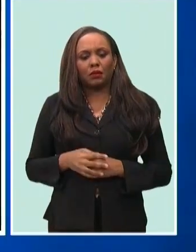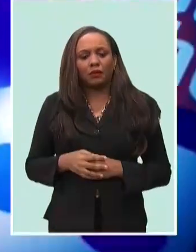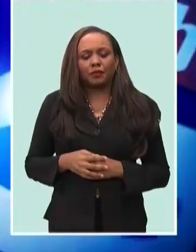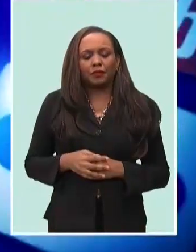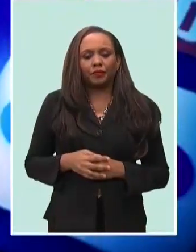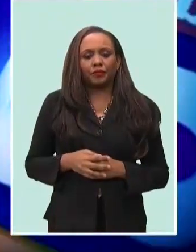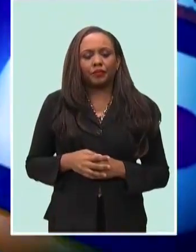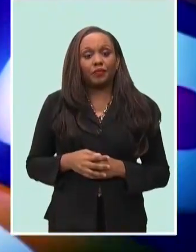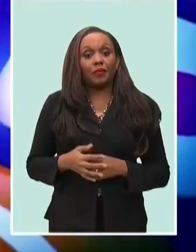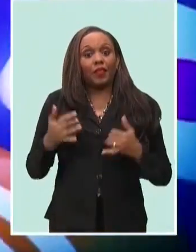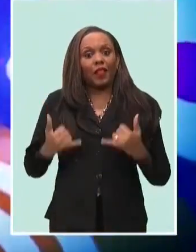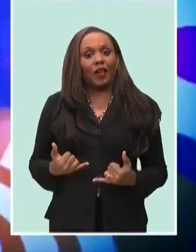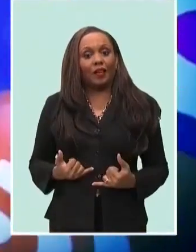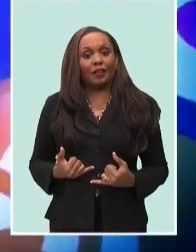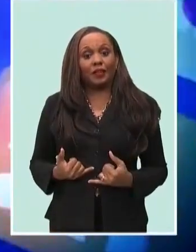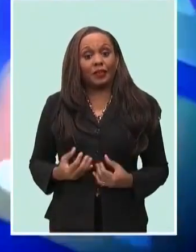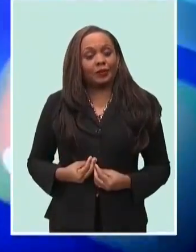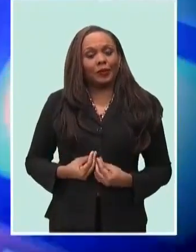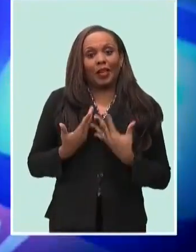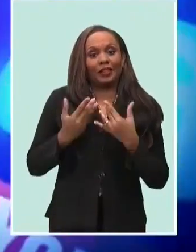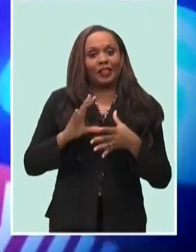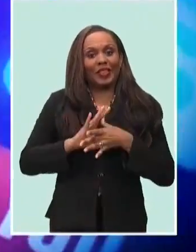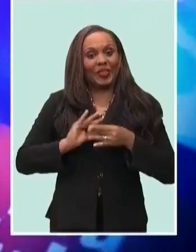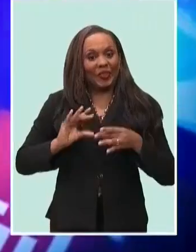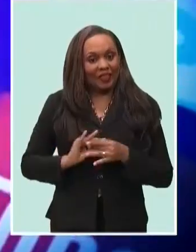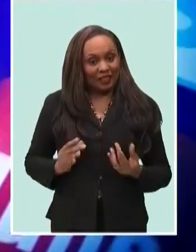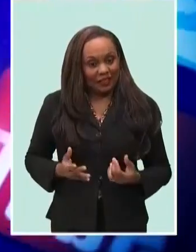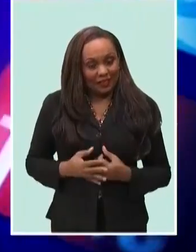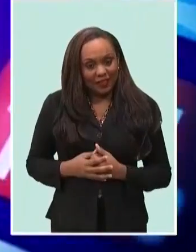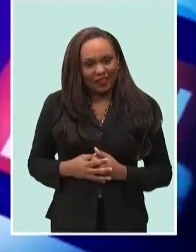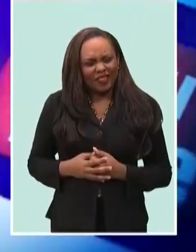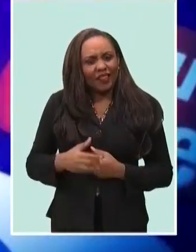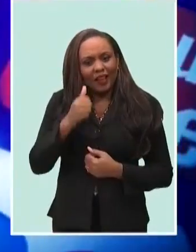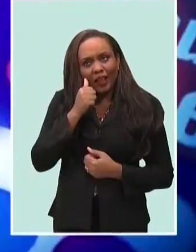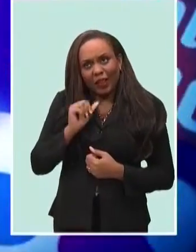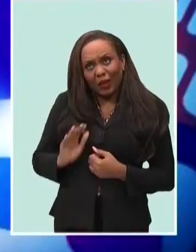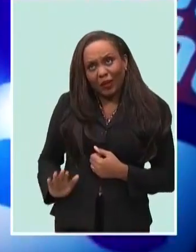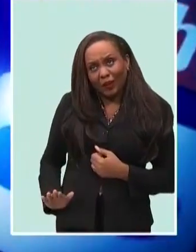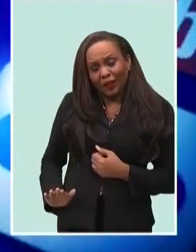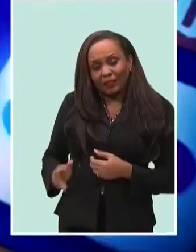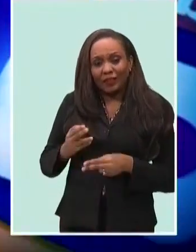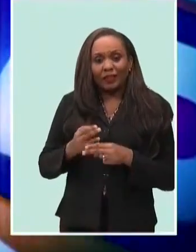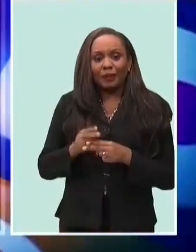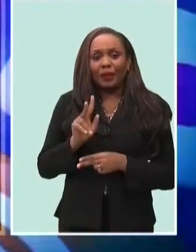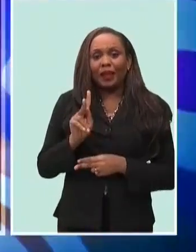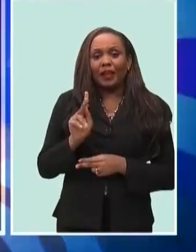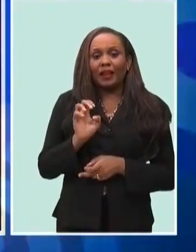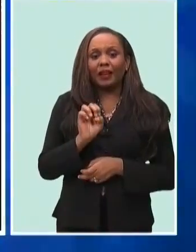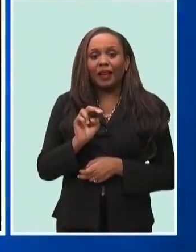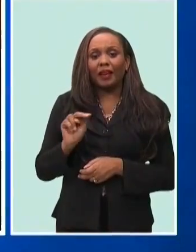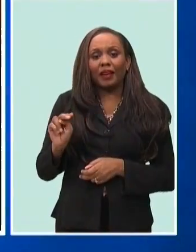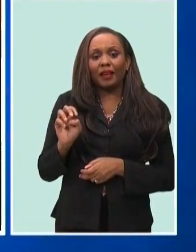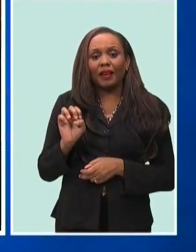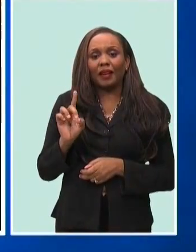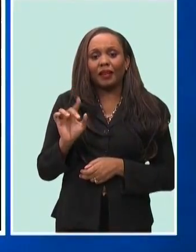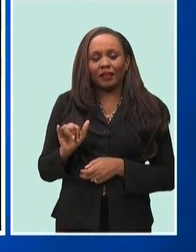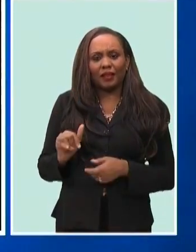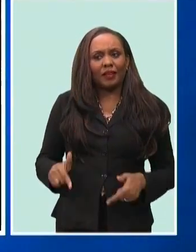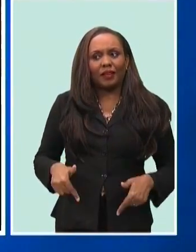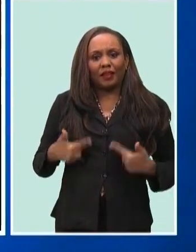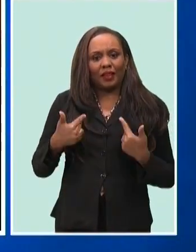news. Now we move on to this inspirational story. This little girl is Kennedy Parker from North Carolina in the